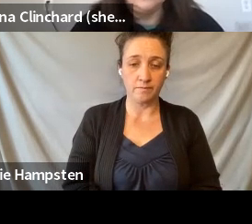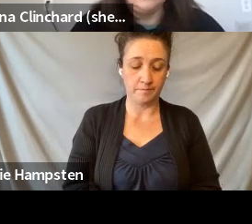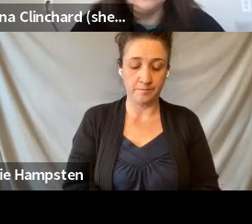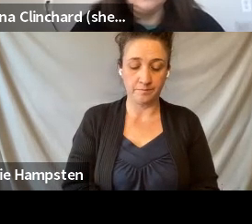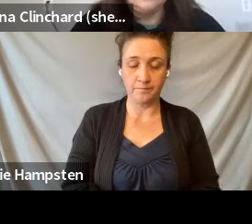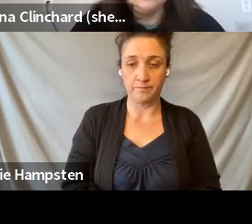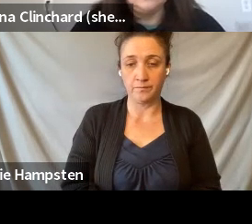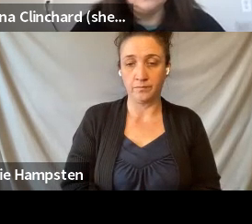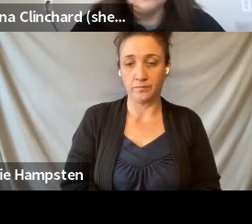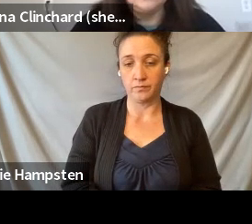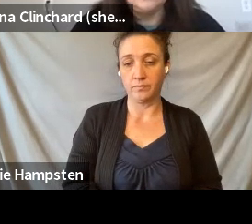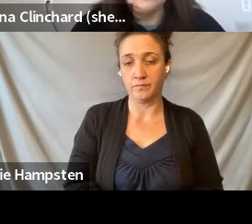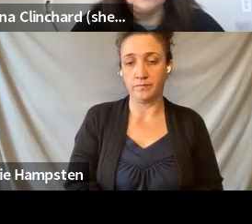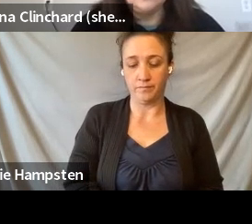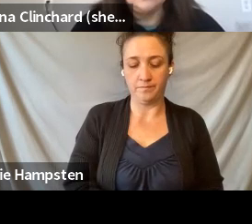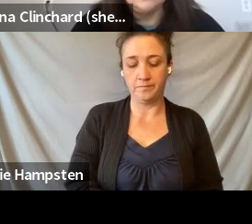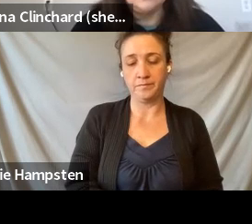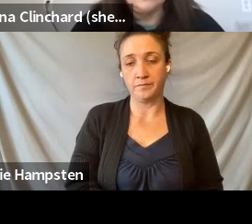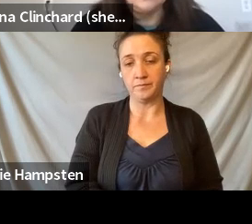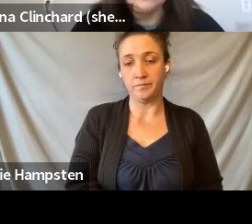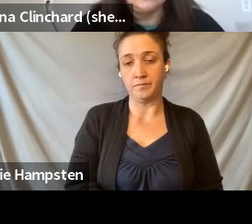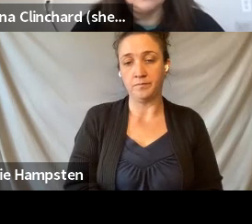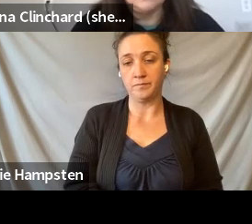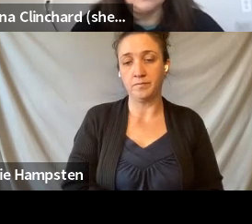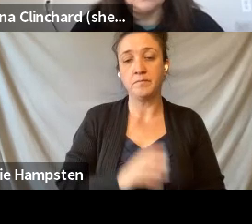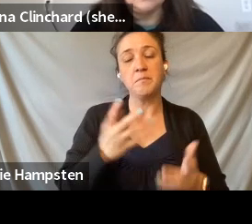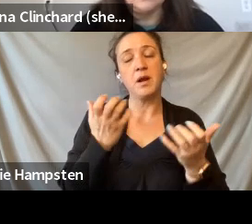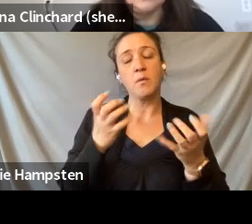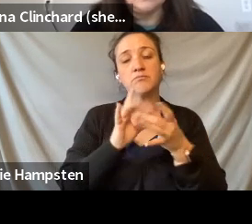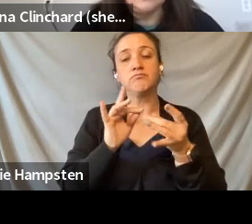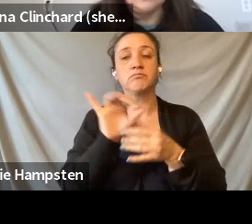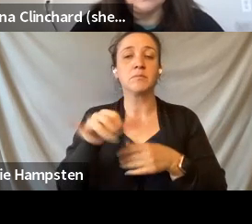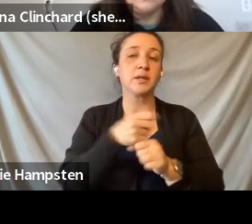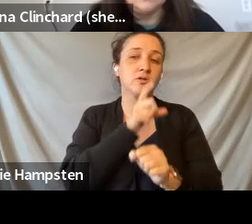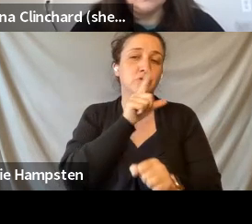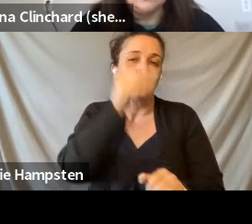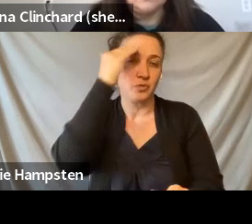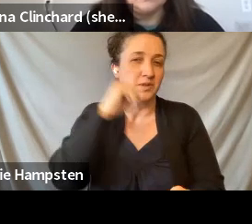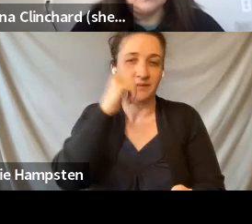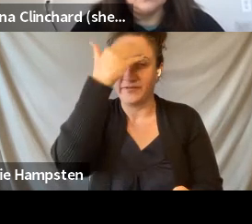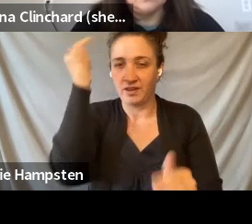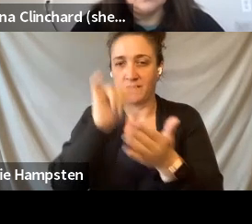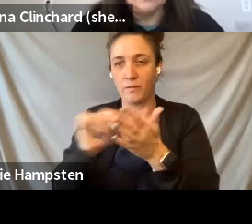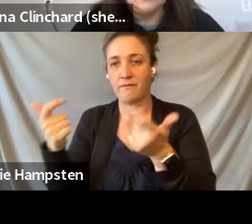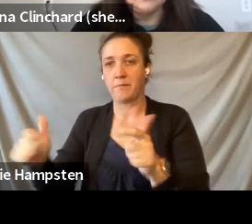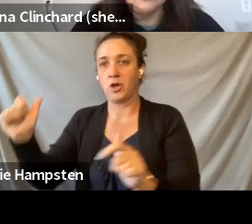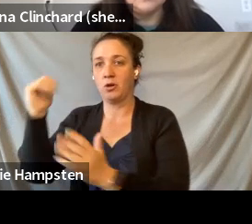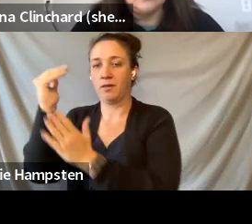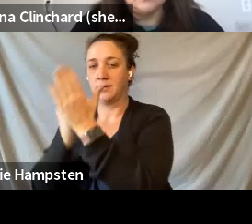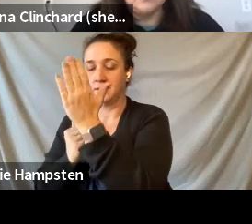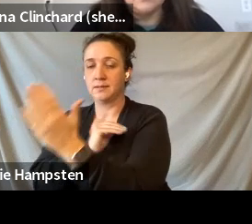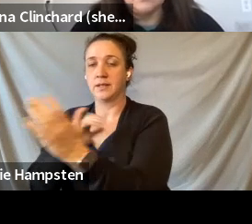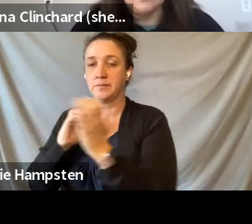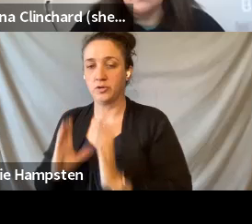But I just wanted to name that to make sure that you knew we didn't forget that there's that bigger list that the